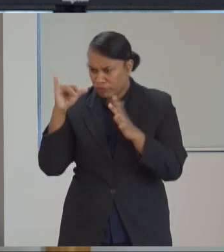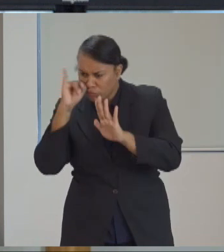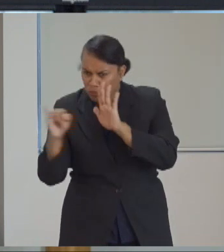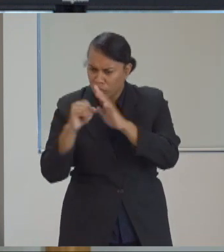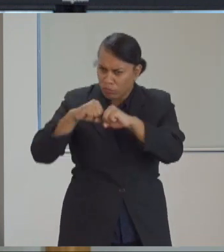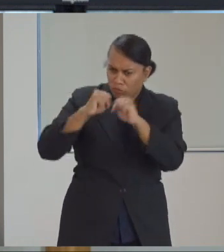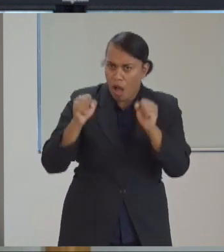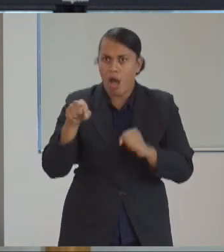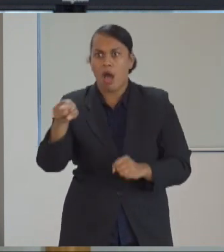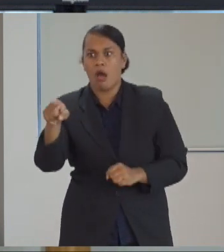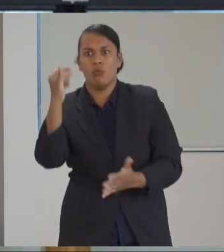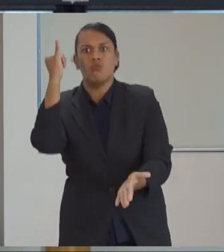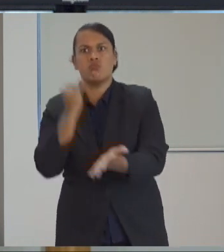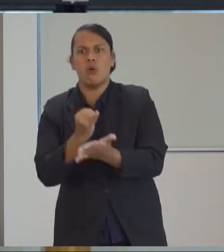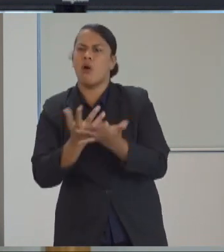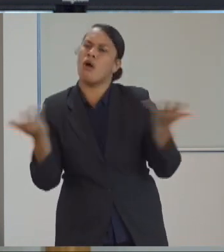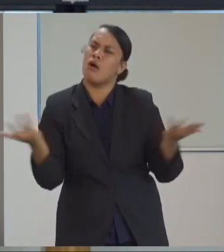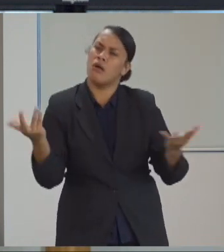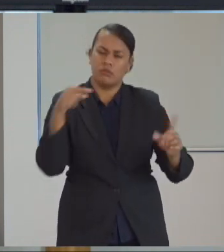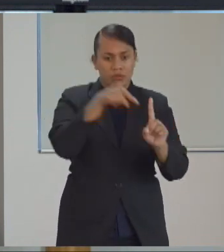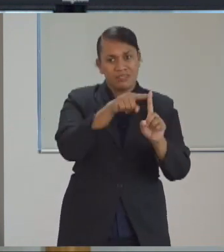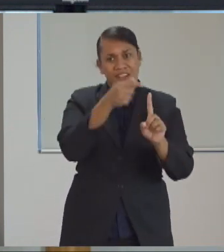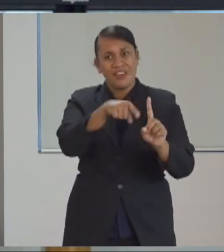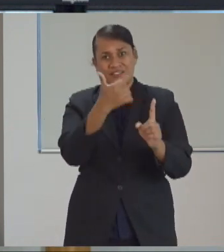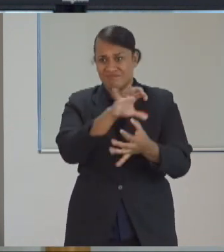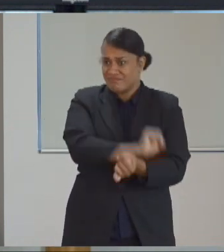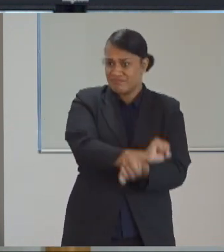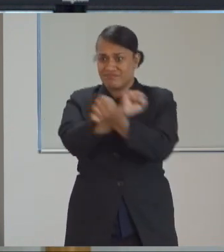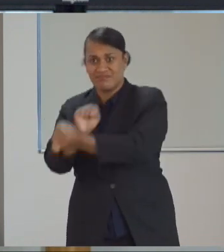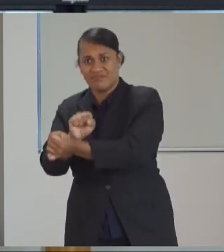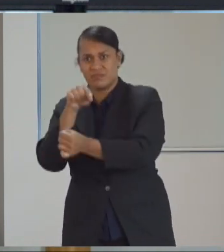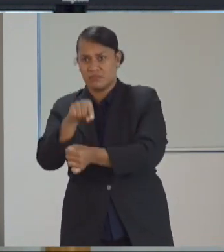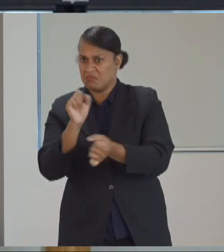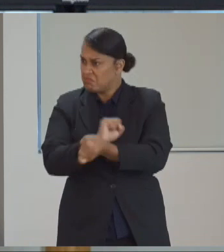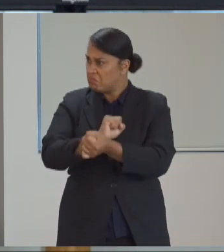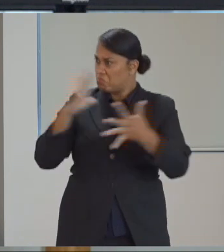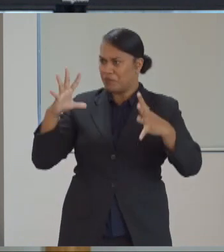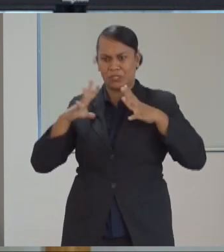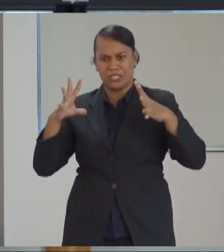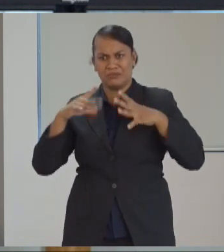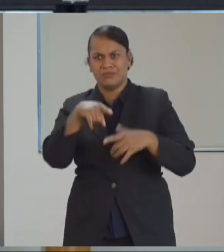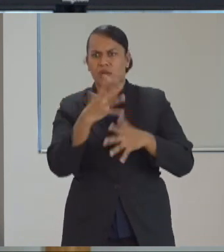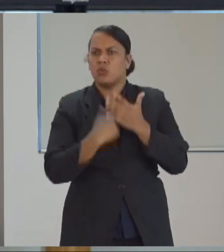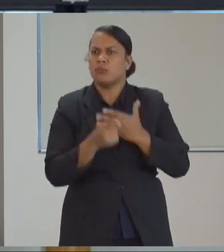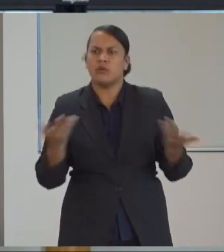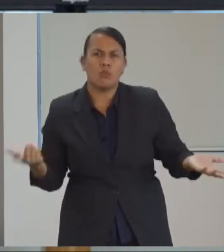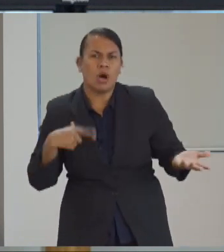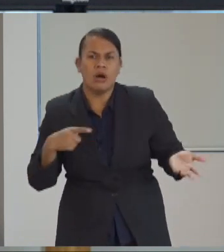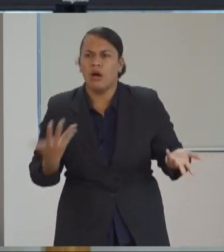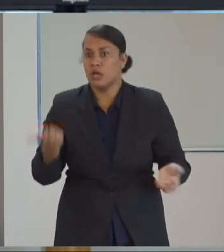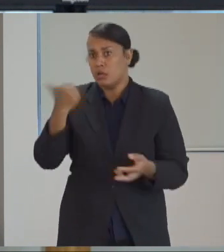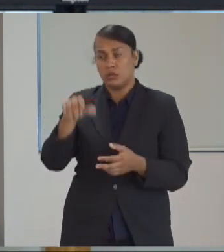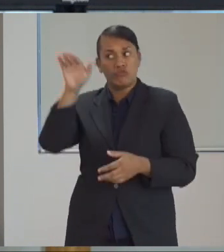error was in how the charges were drafted. You said you had a discussion with the police commissioner. Has there been any discussion on future prosecutions